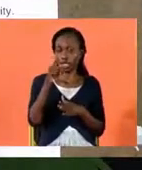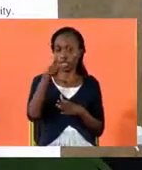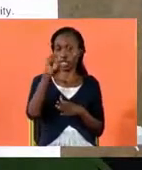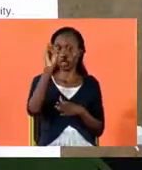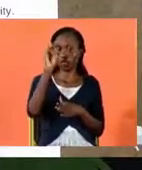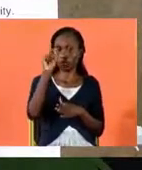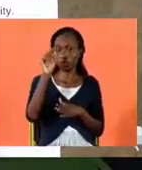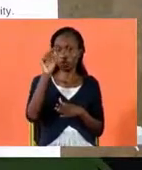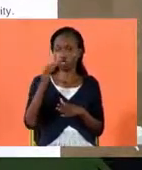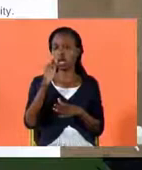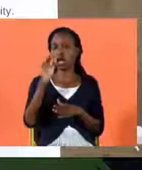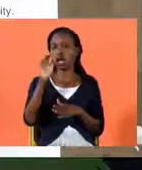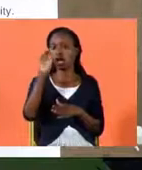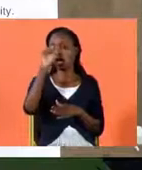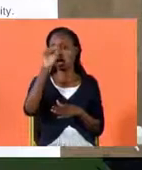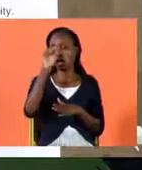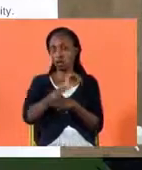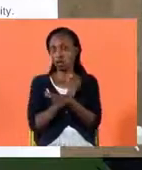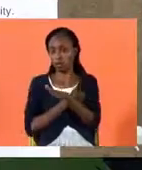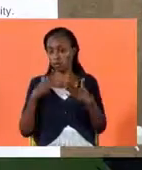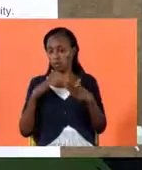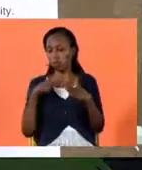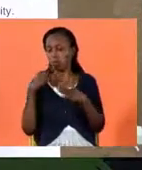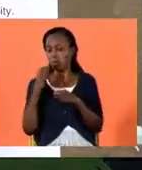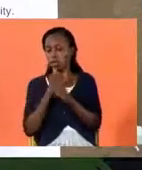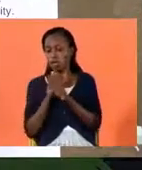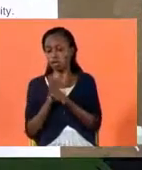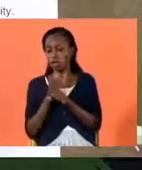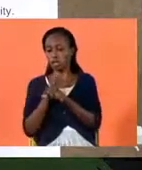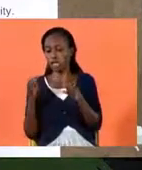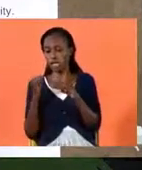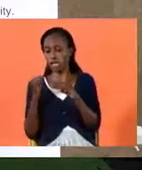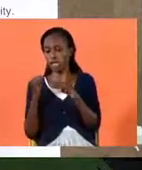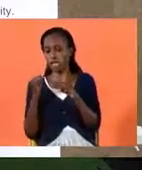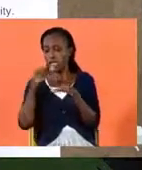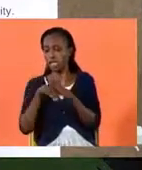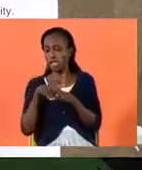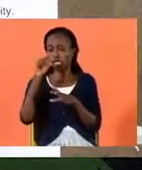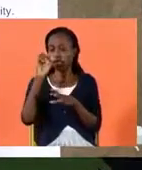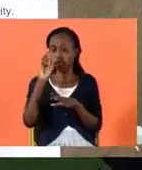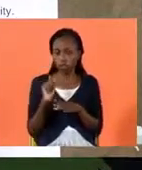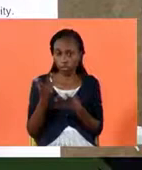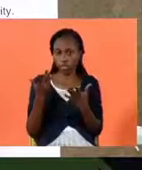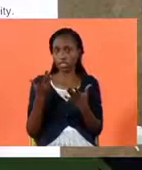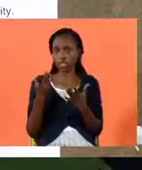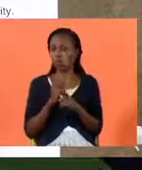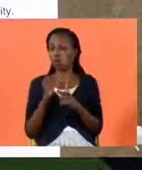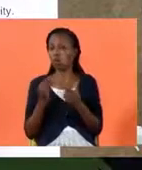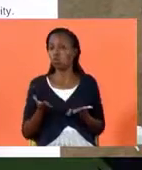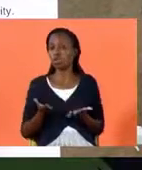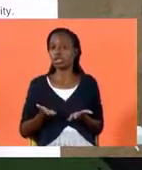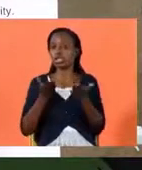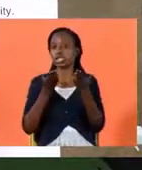have there? People who are doing clearing and forwarding at a port somewhere, right? More increasingly,